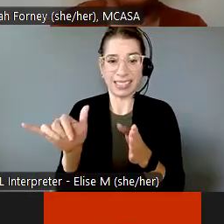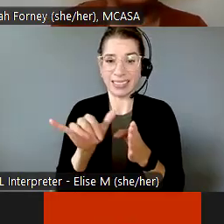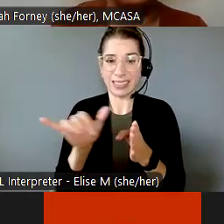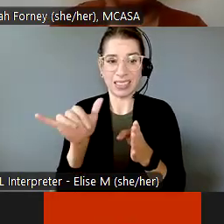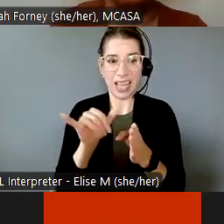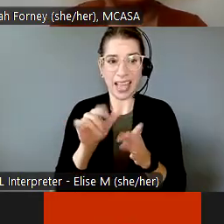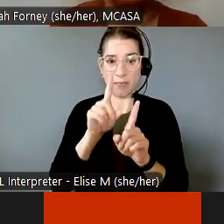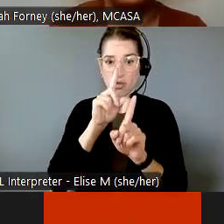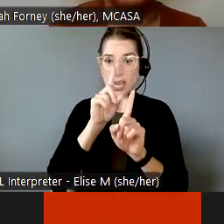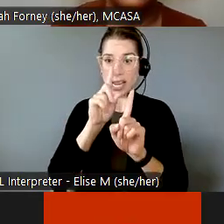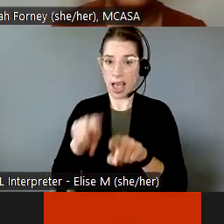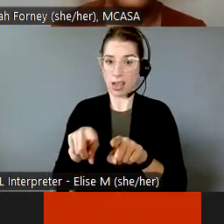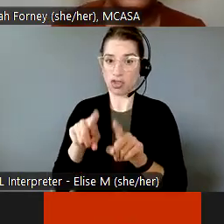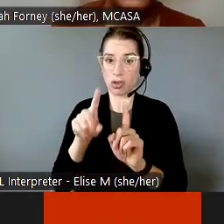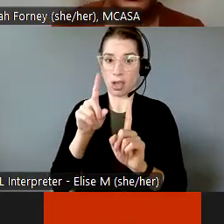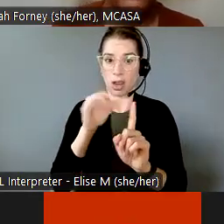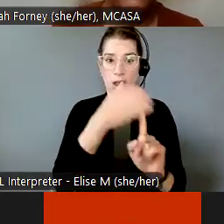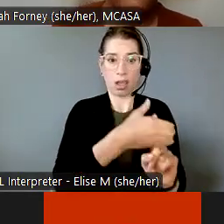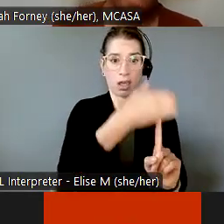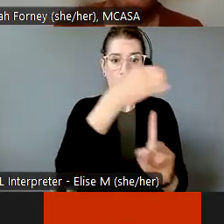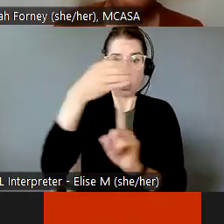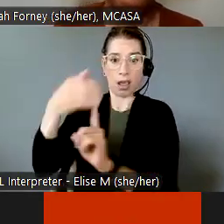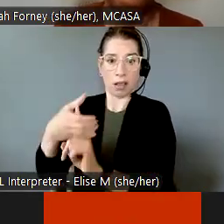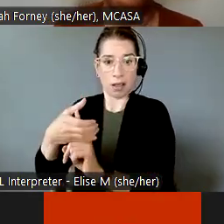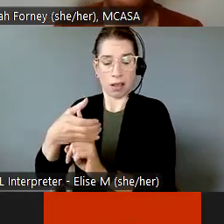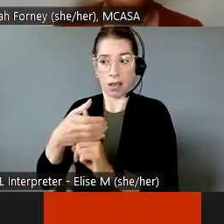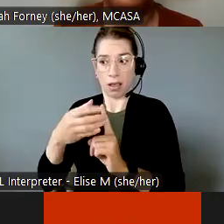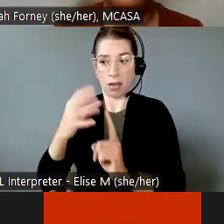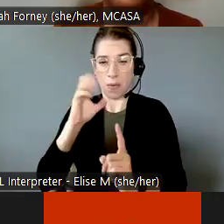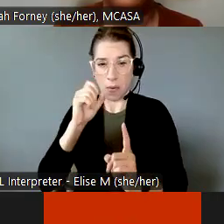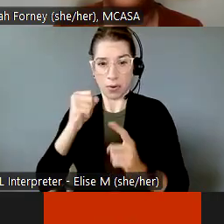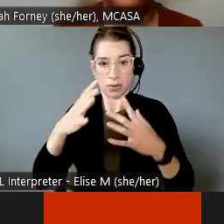same feeling for someone that was in prison attire?